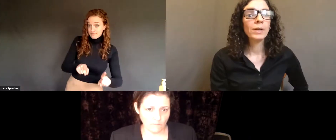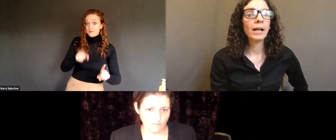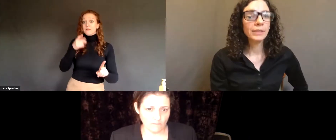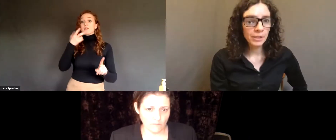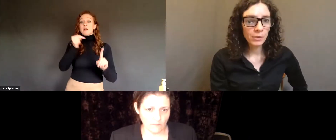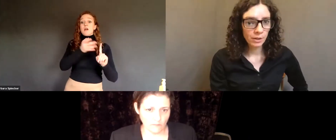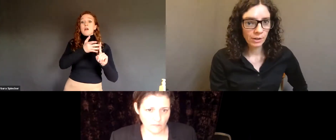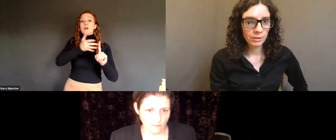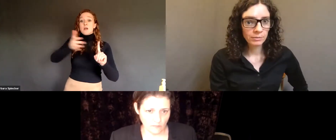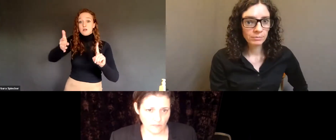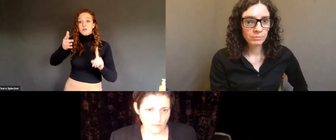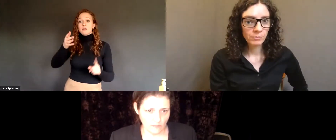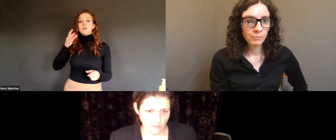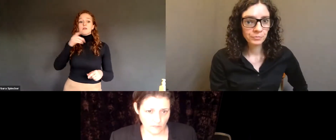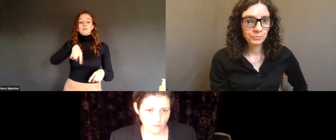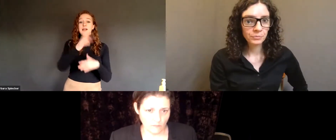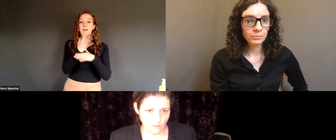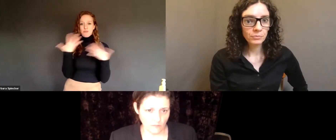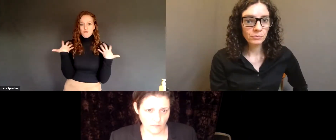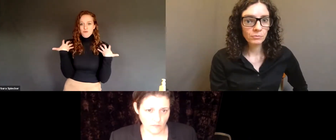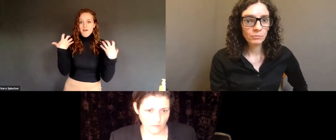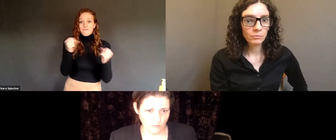Well, when El Nino occurred,